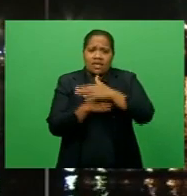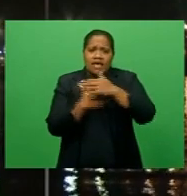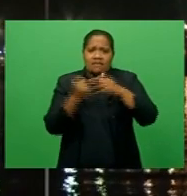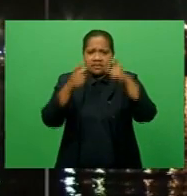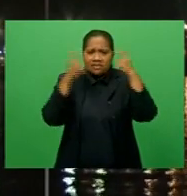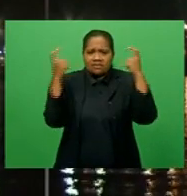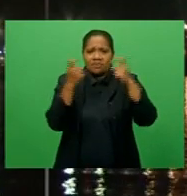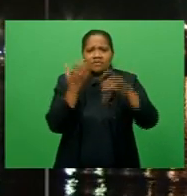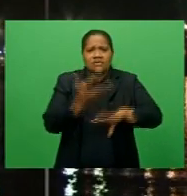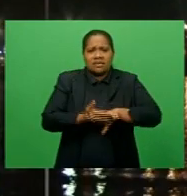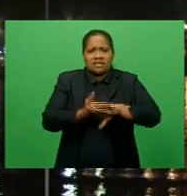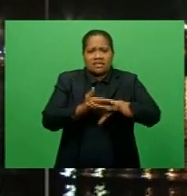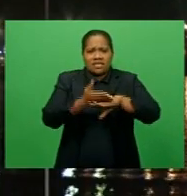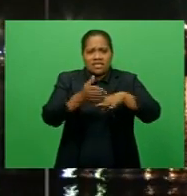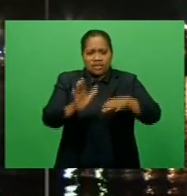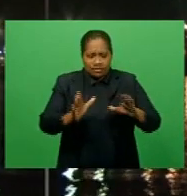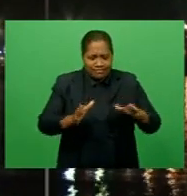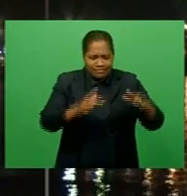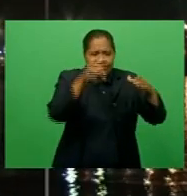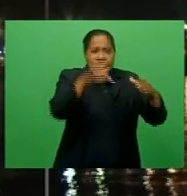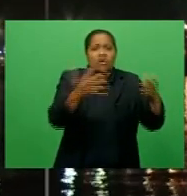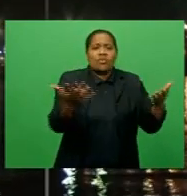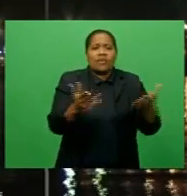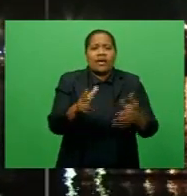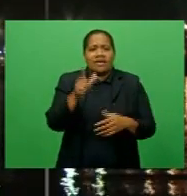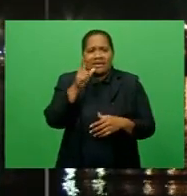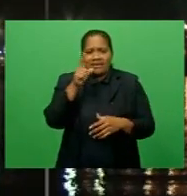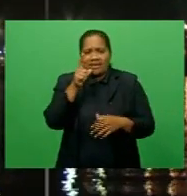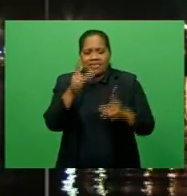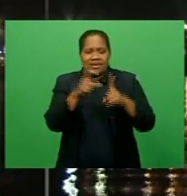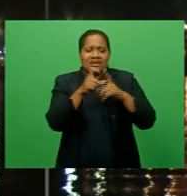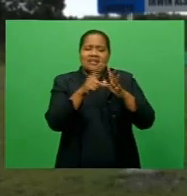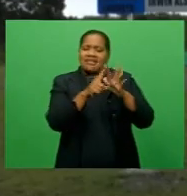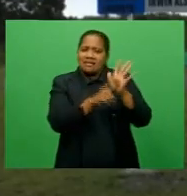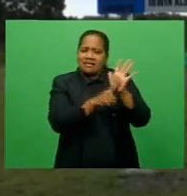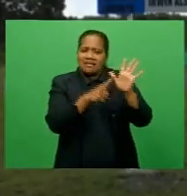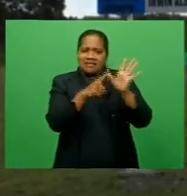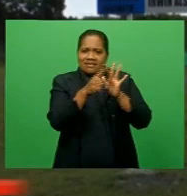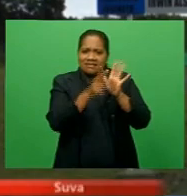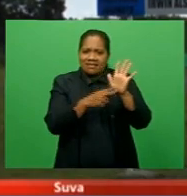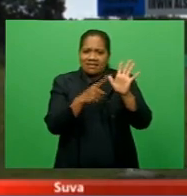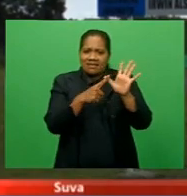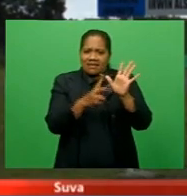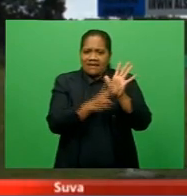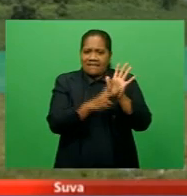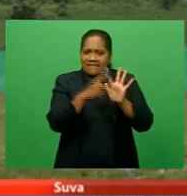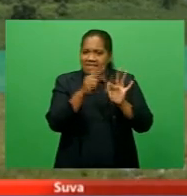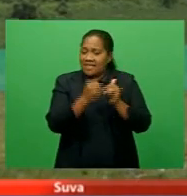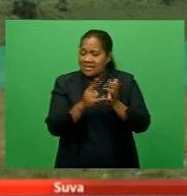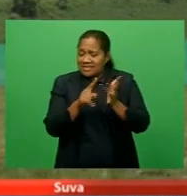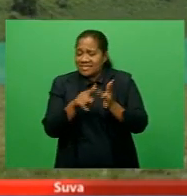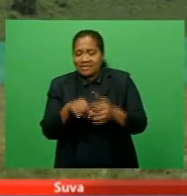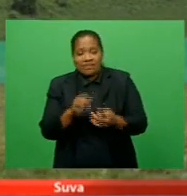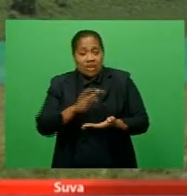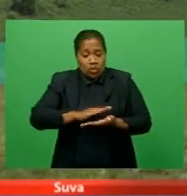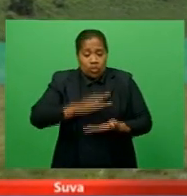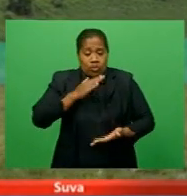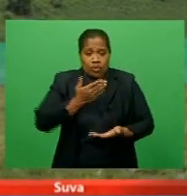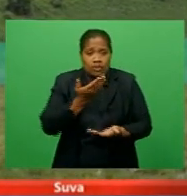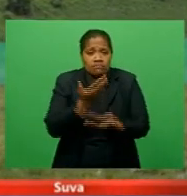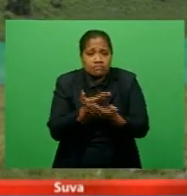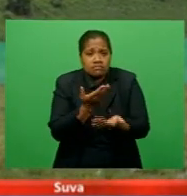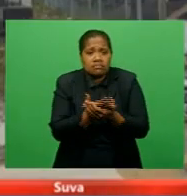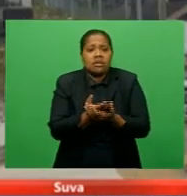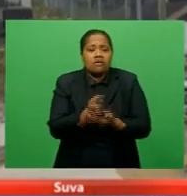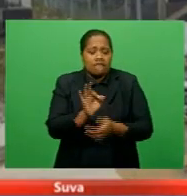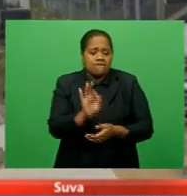new terminal at Dalina Vesi in Lami. Pranita Prakash reports. The increasing demand has forced Blue Gas to set